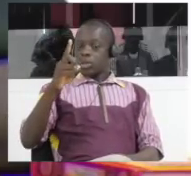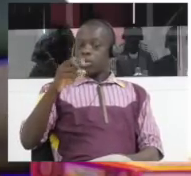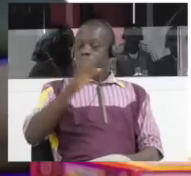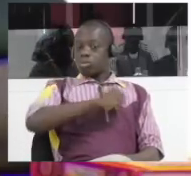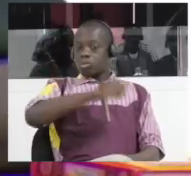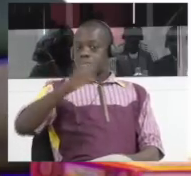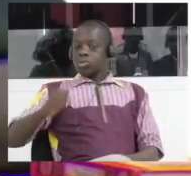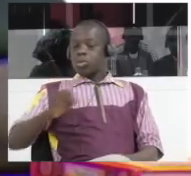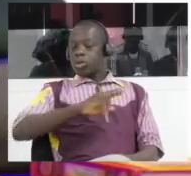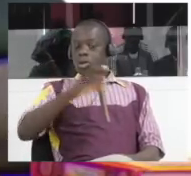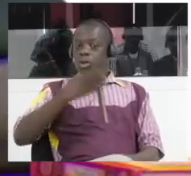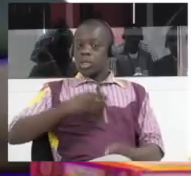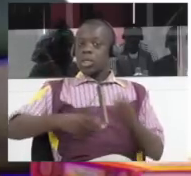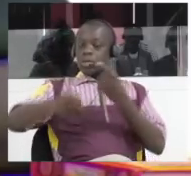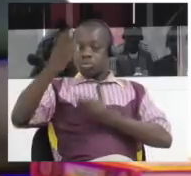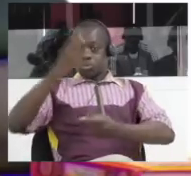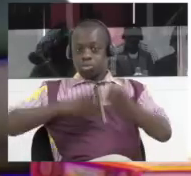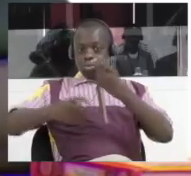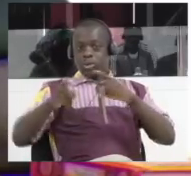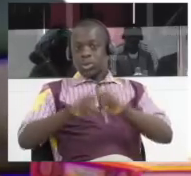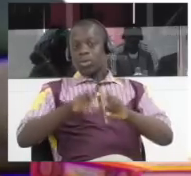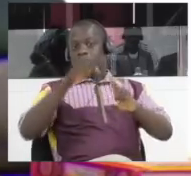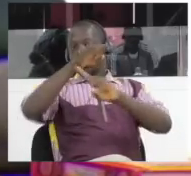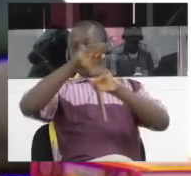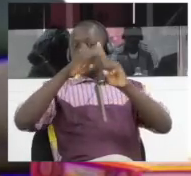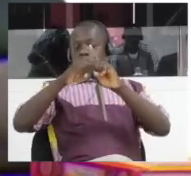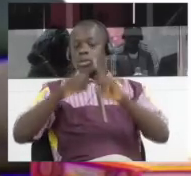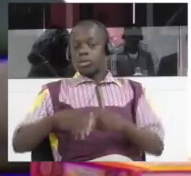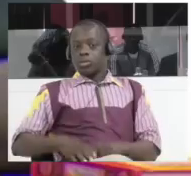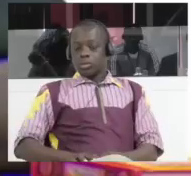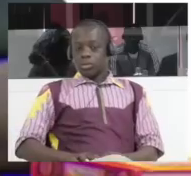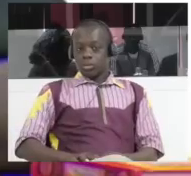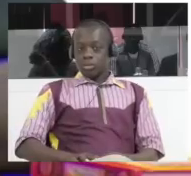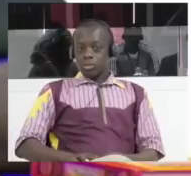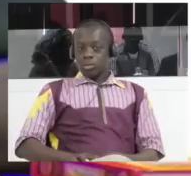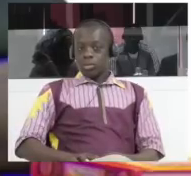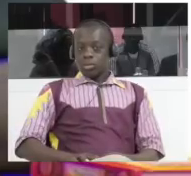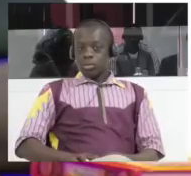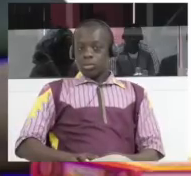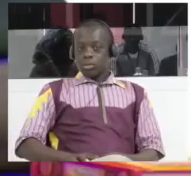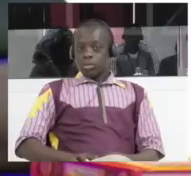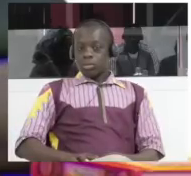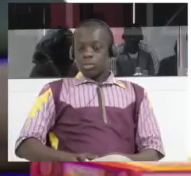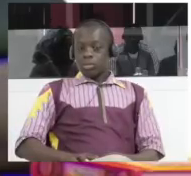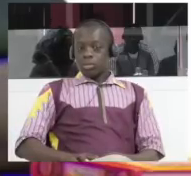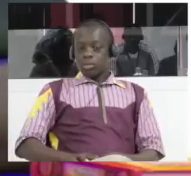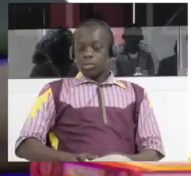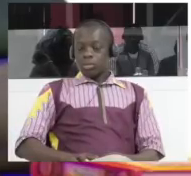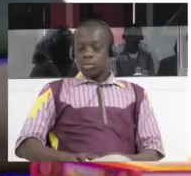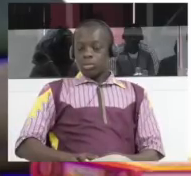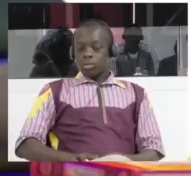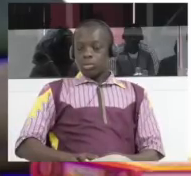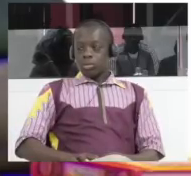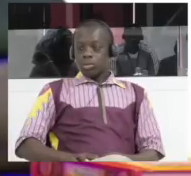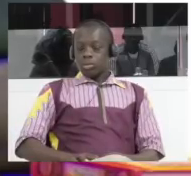like a repeat of a situation like that. And then we said, I told him among the other